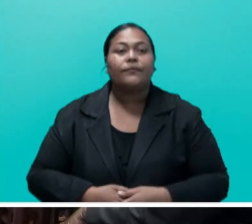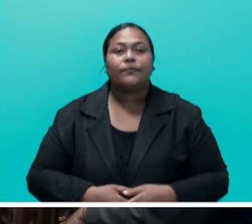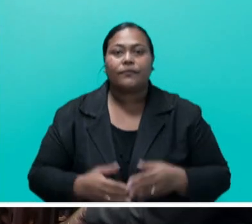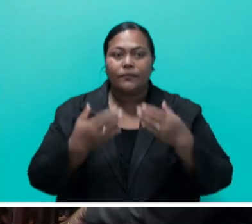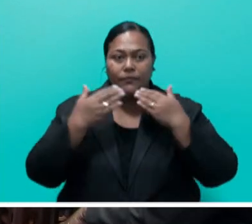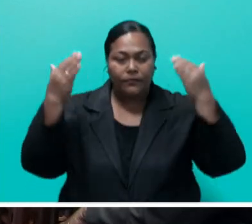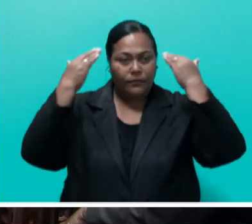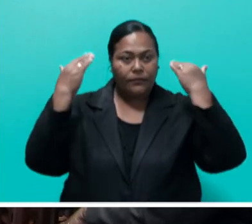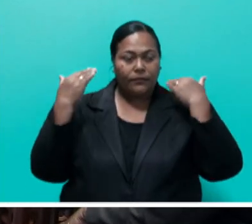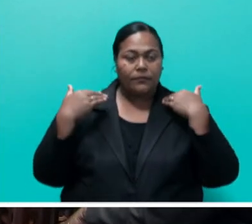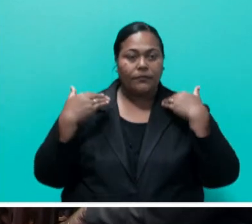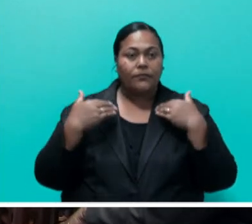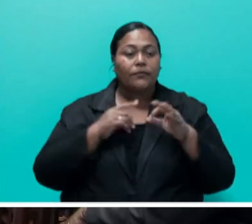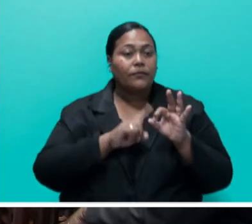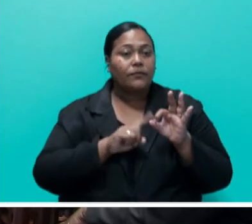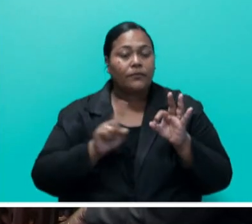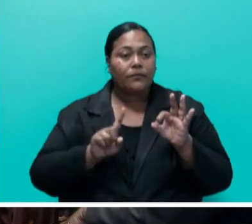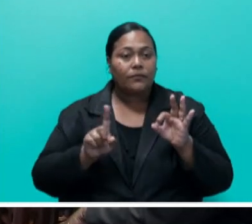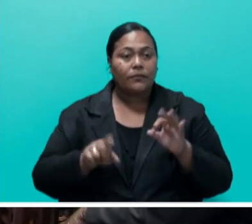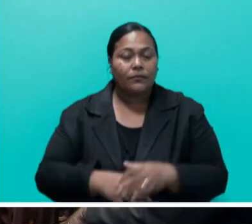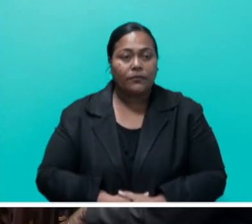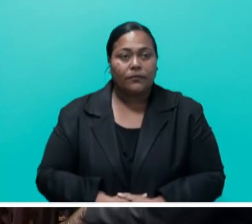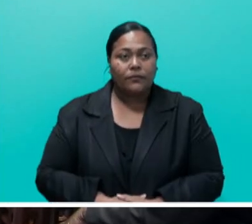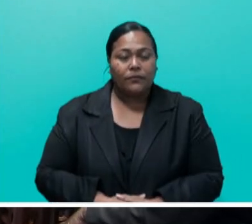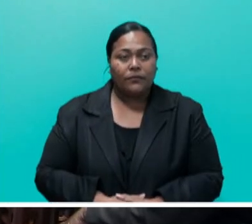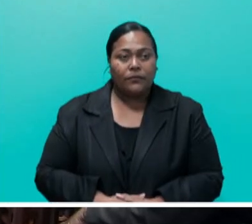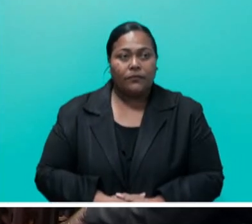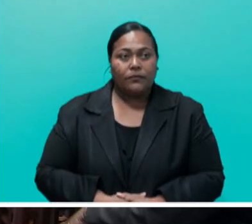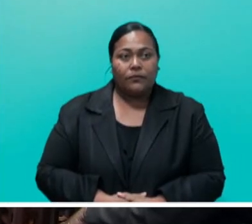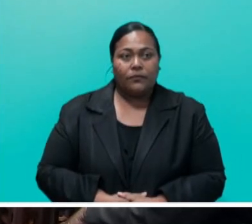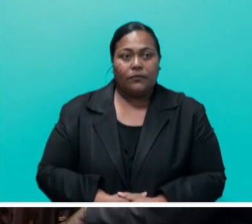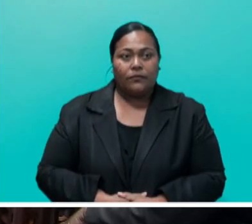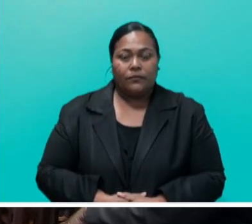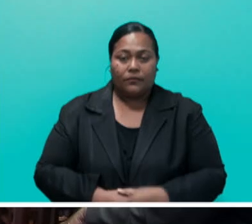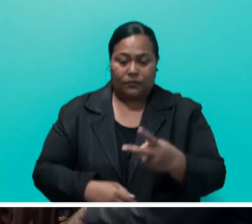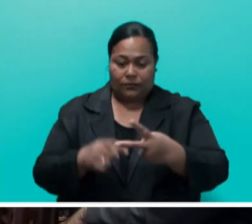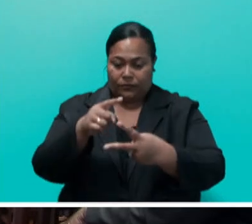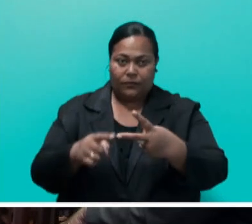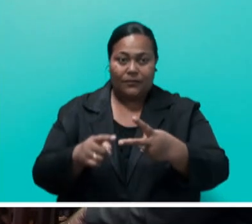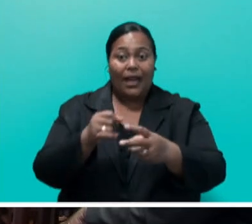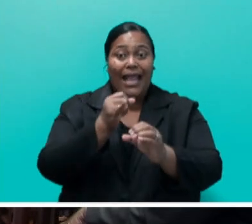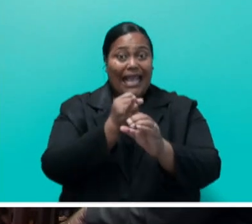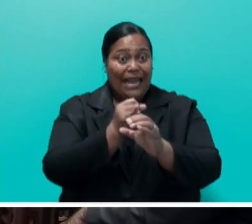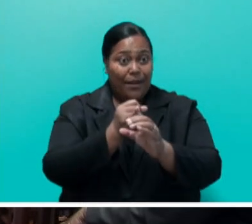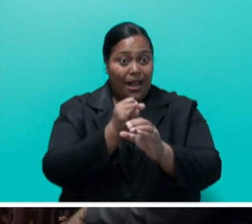sir. The question is on the two areas that has been asked, criminal activity and illegal